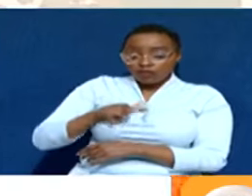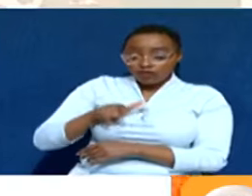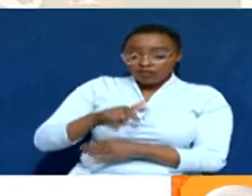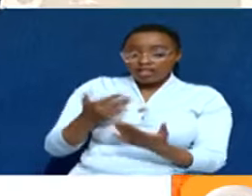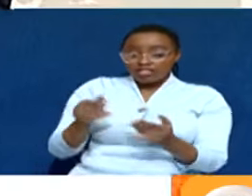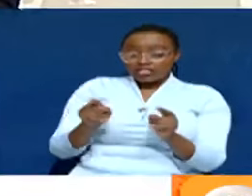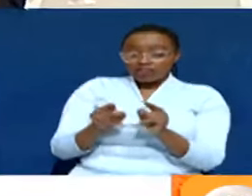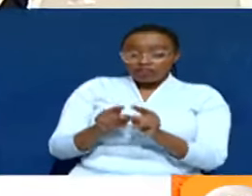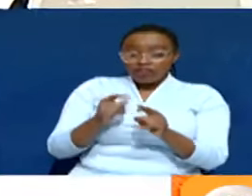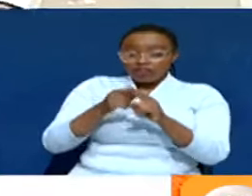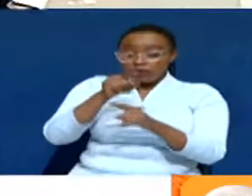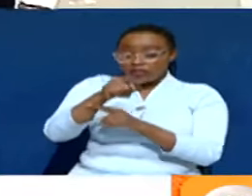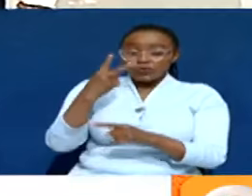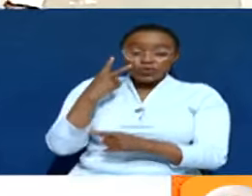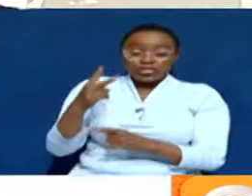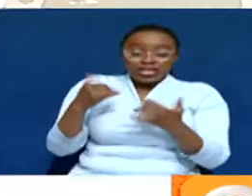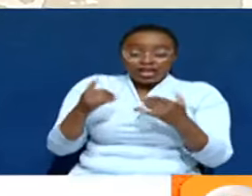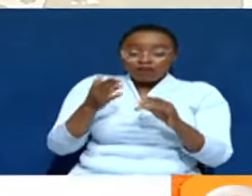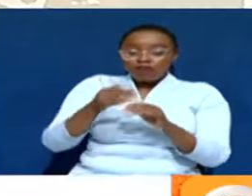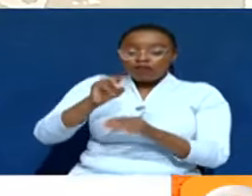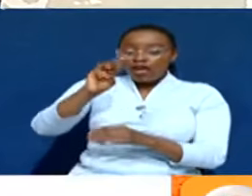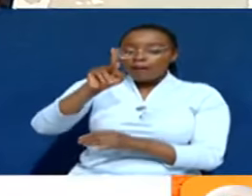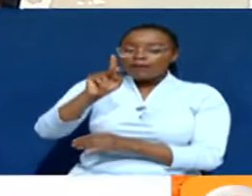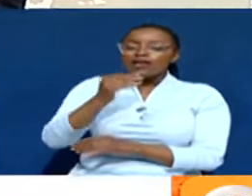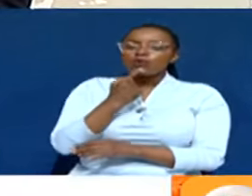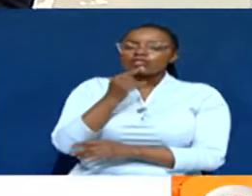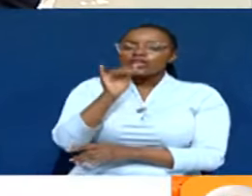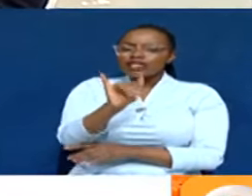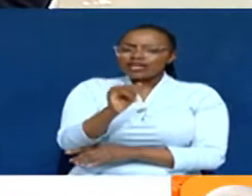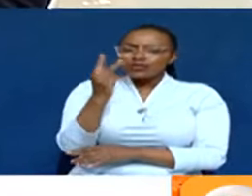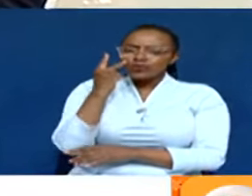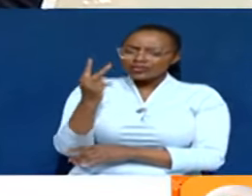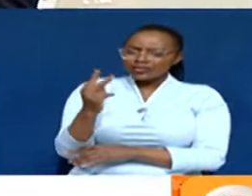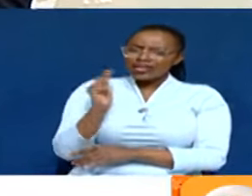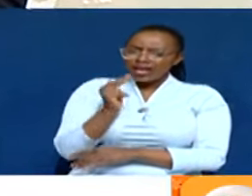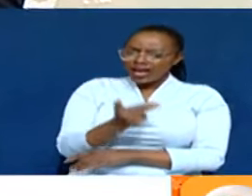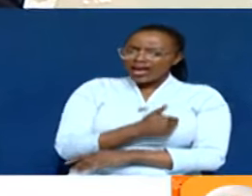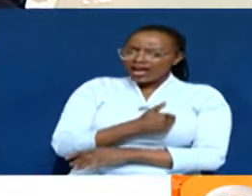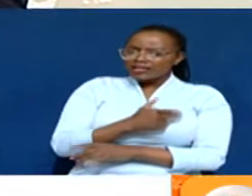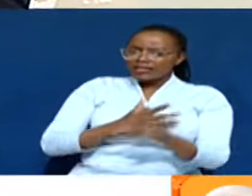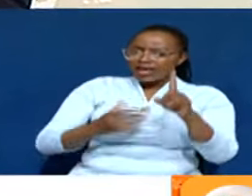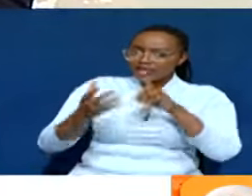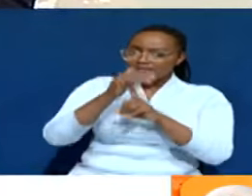us getting to that stage? That's what Moses Kuria was just saying. Do you see us